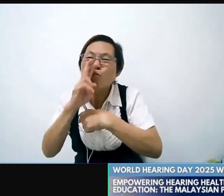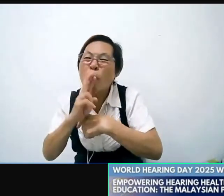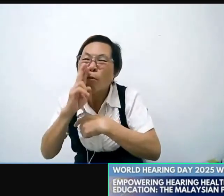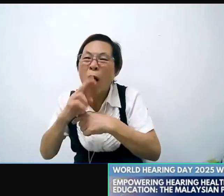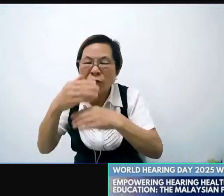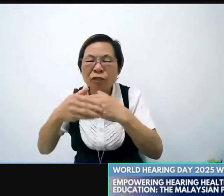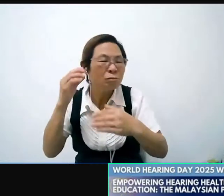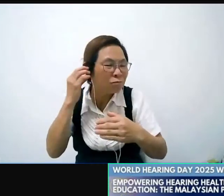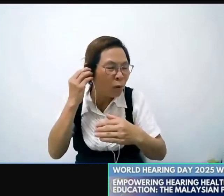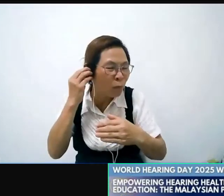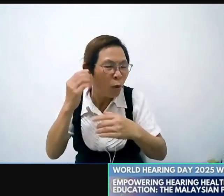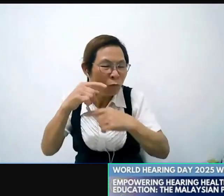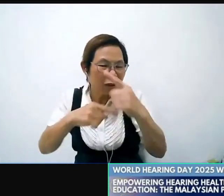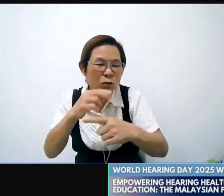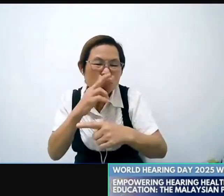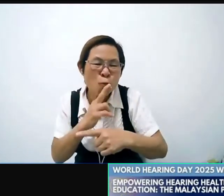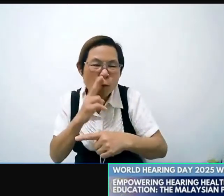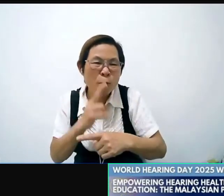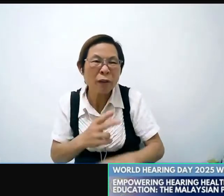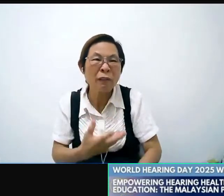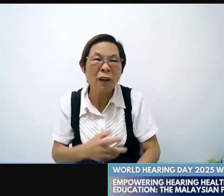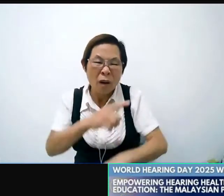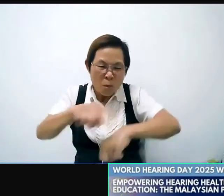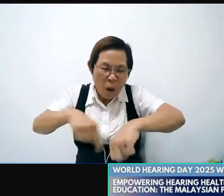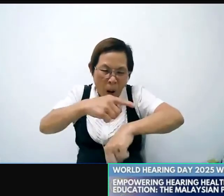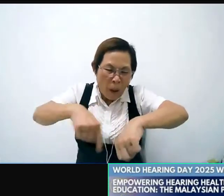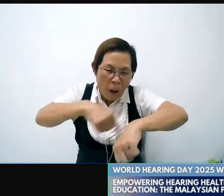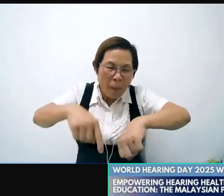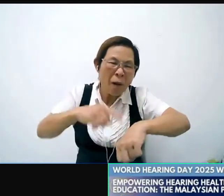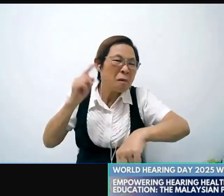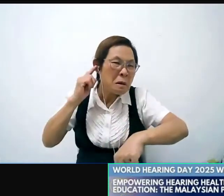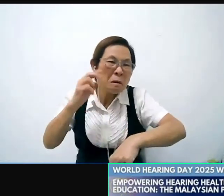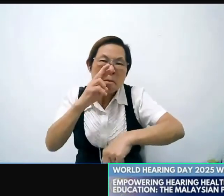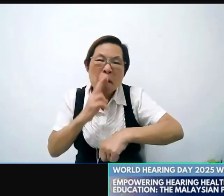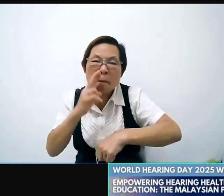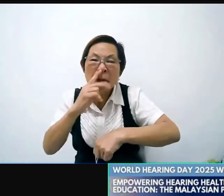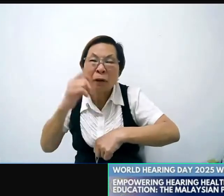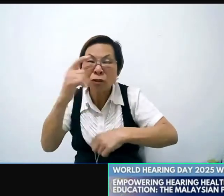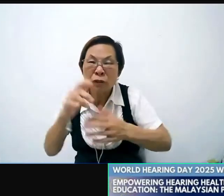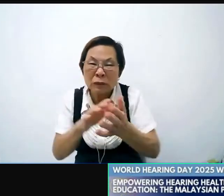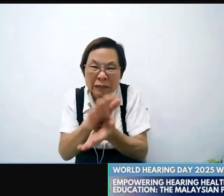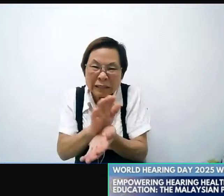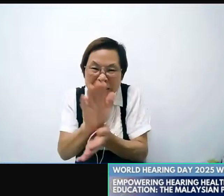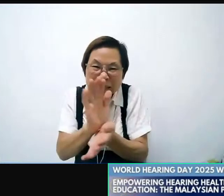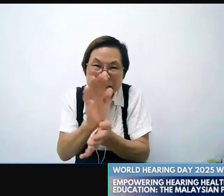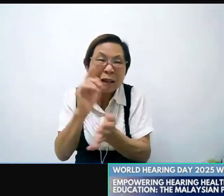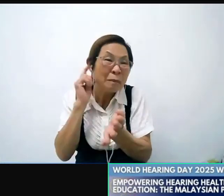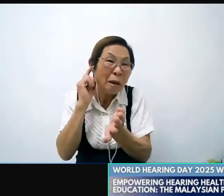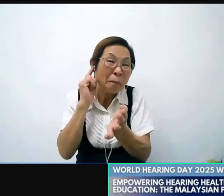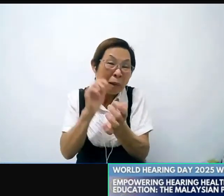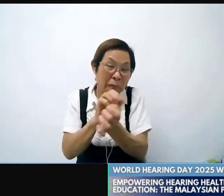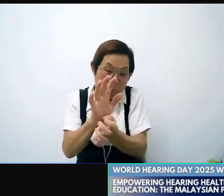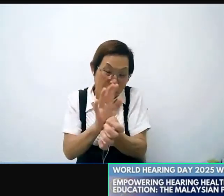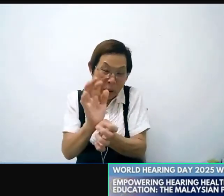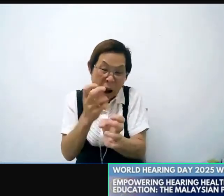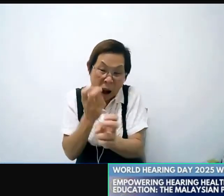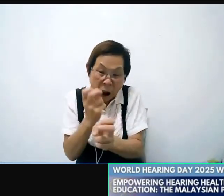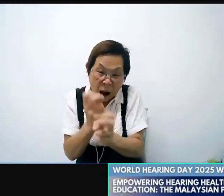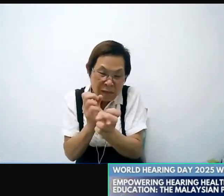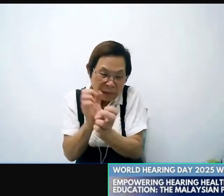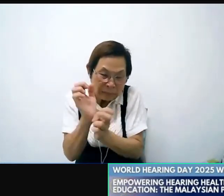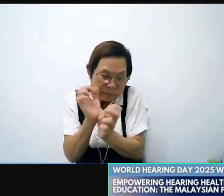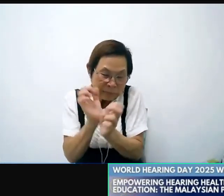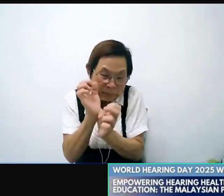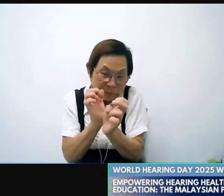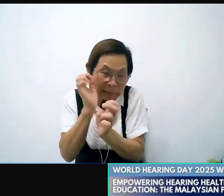mold or quite sometimes. So this is because of the friction of the image. Sometimes the materials is quite hard.